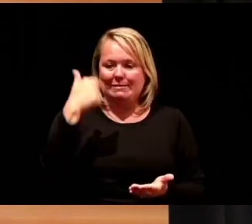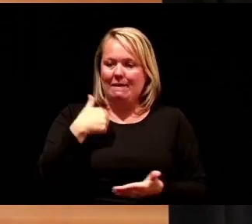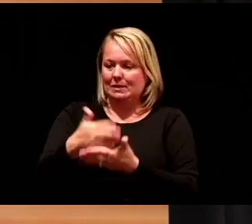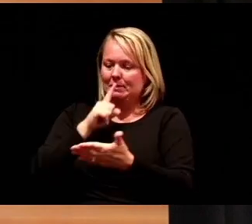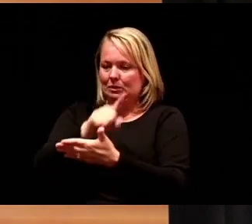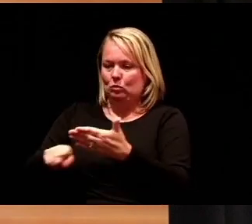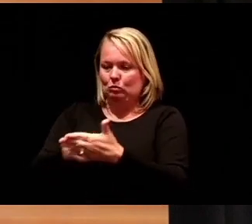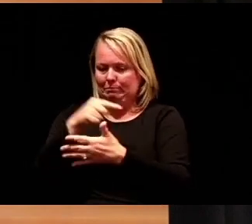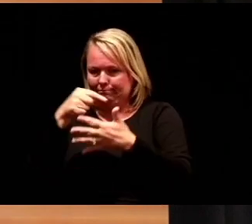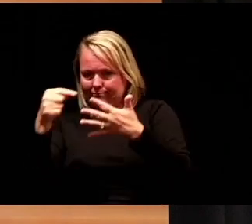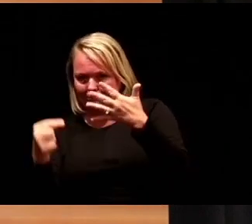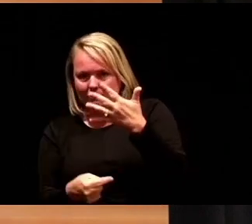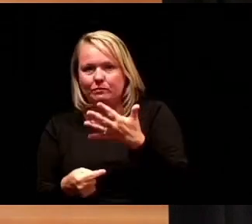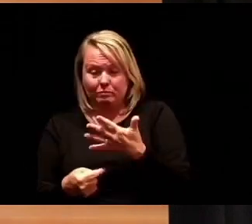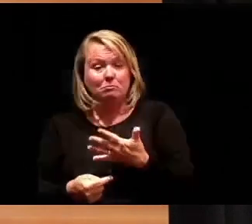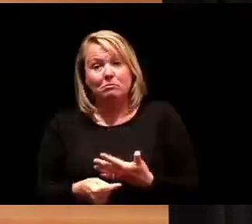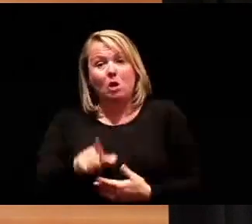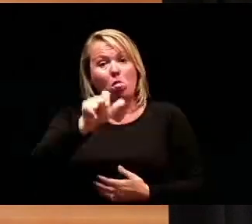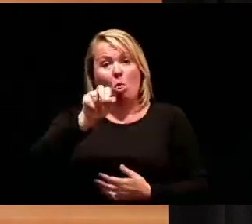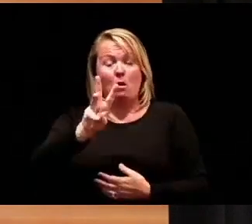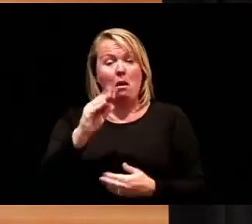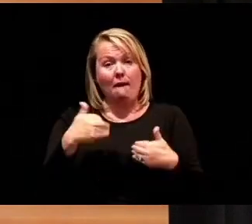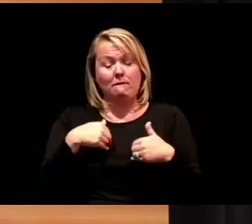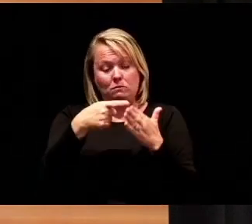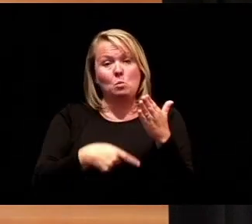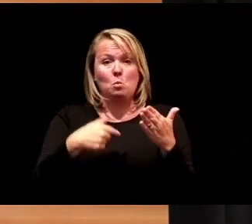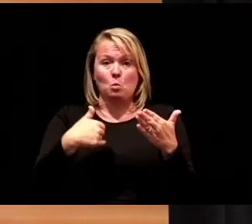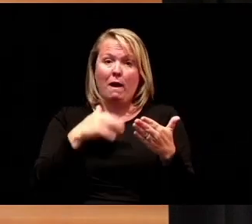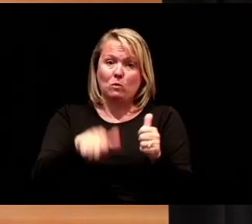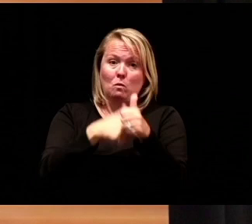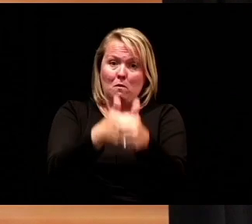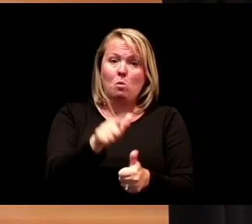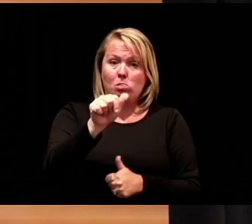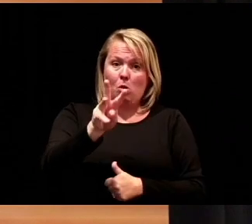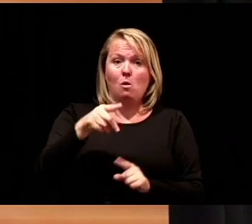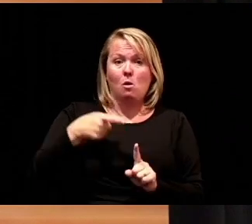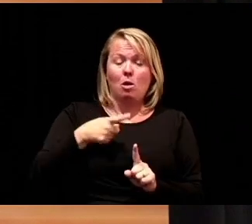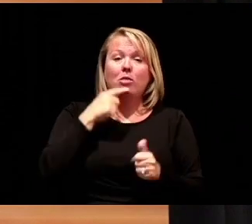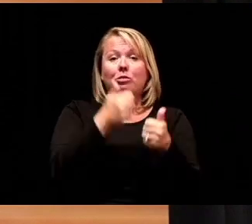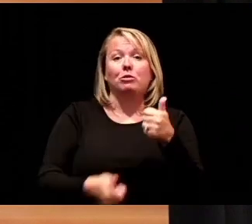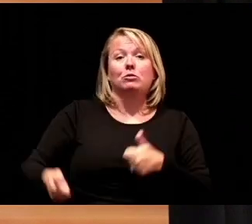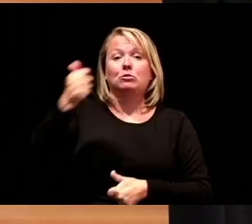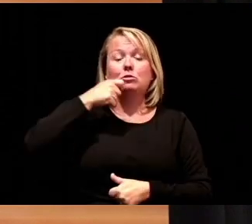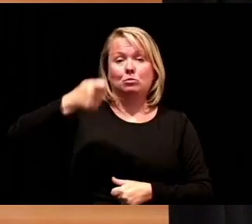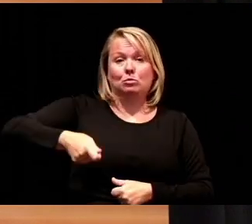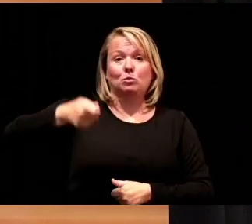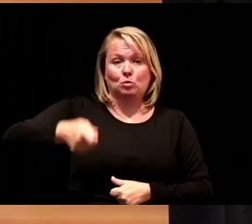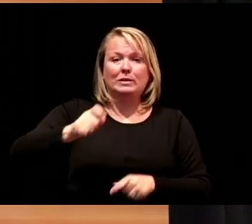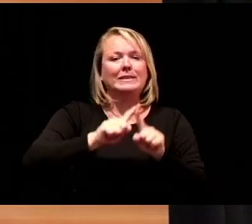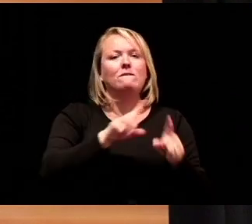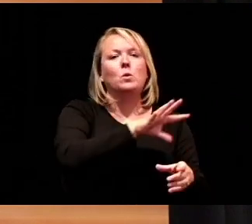home is a serious thing, right? So there's a need, if we can bring fair housing to the